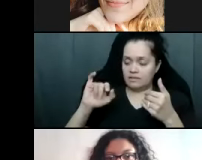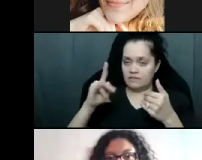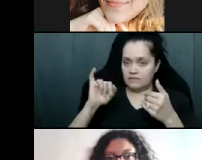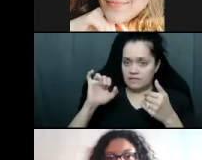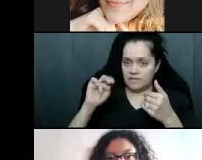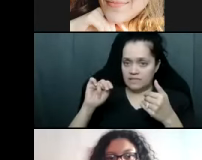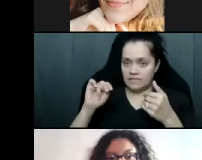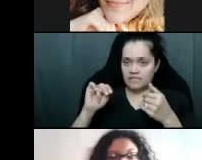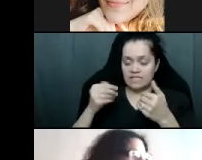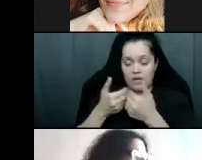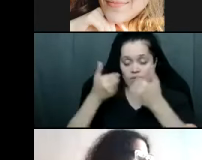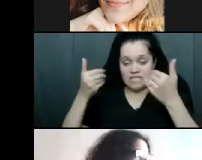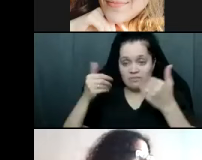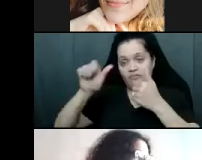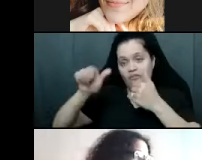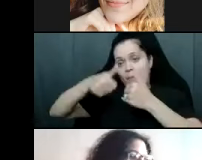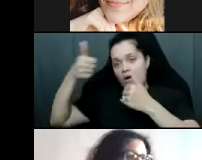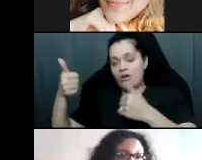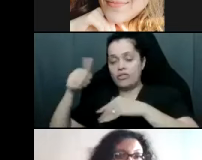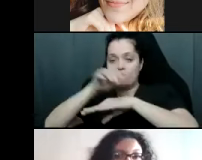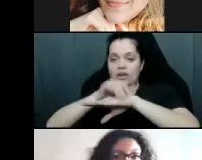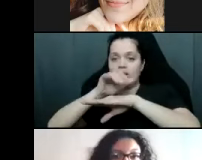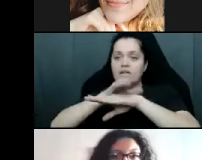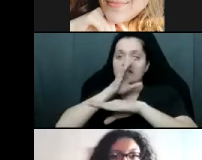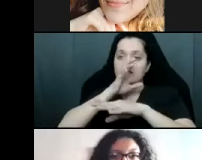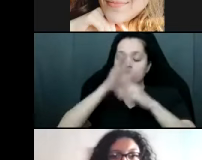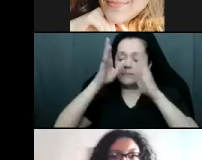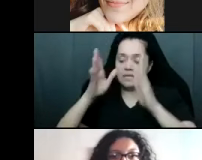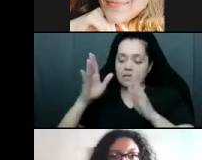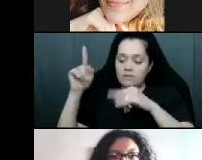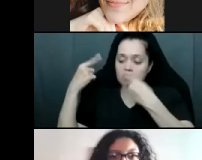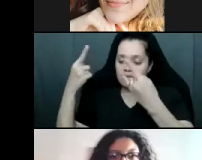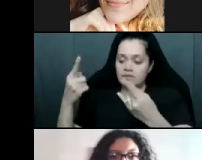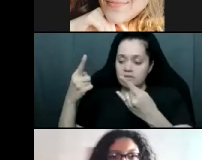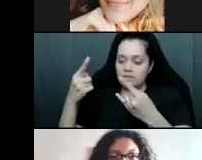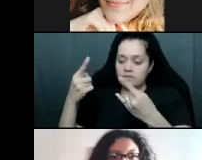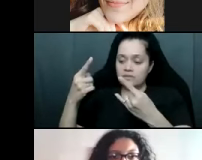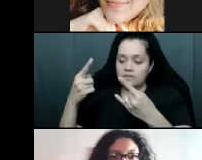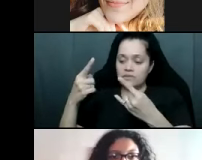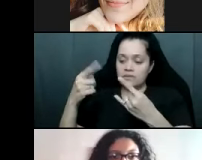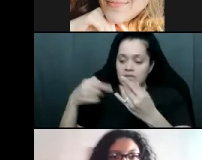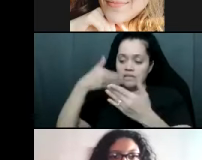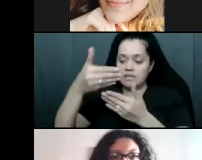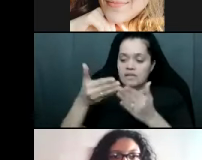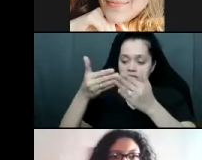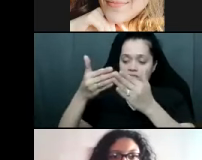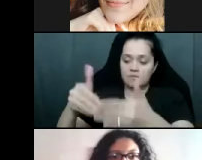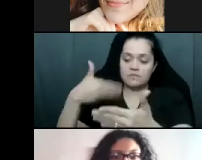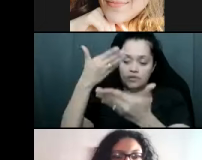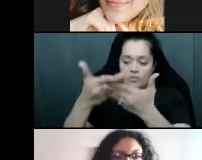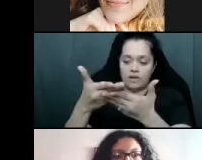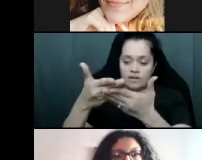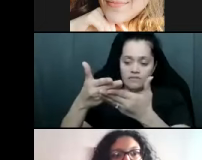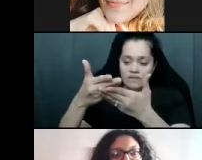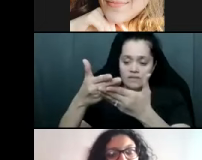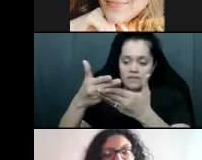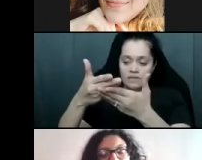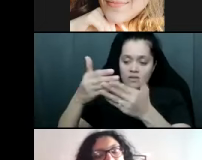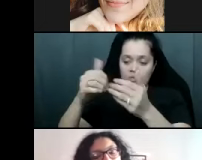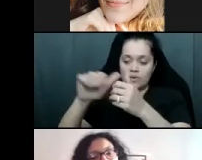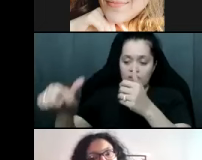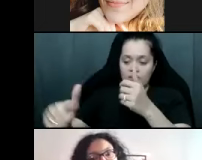from other English speakers until the next ships arrived. The next ships arrived with other